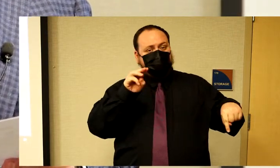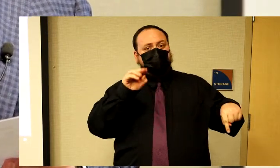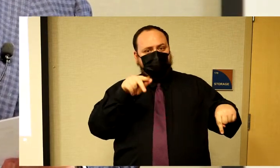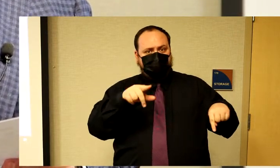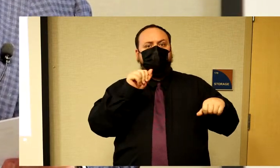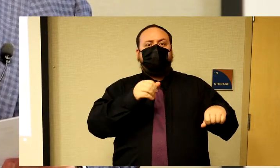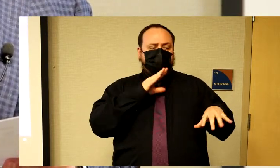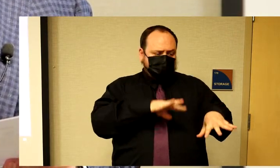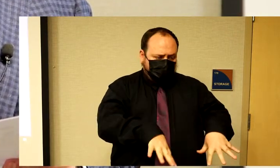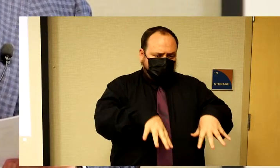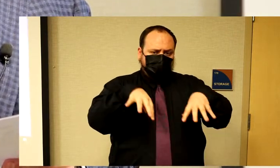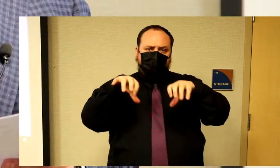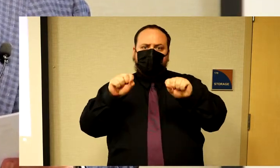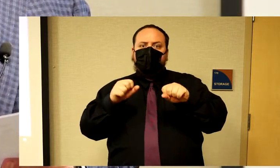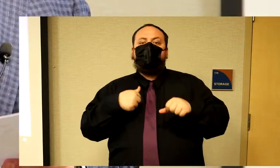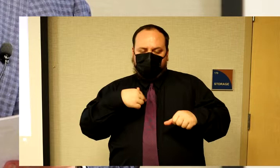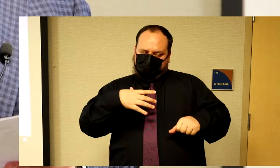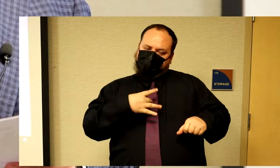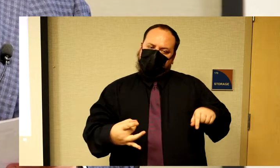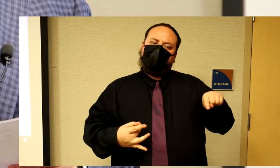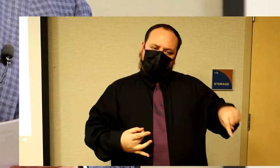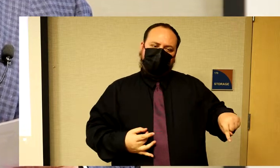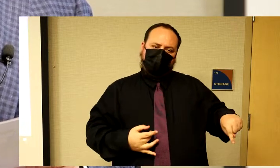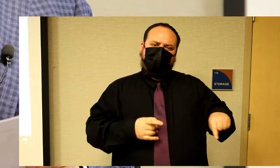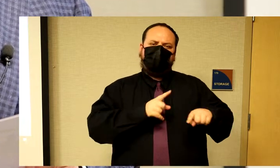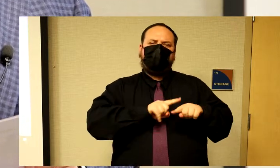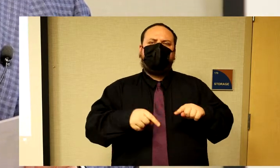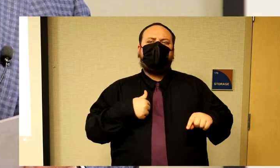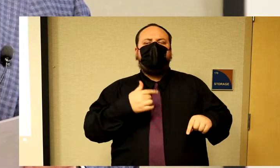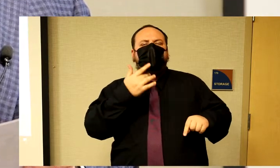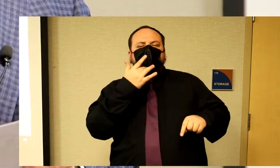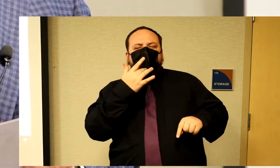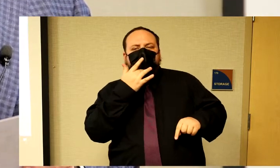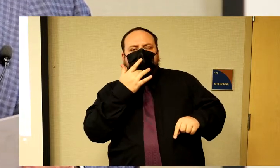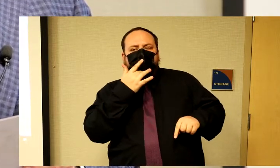adopted and say, hey, we like map number 2, but I'd rather move,